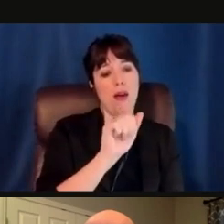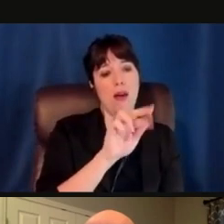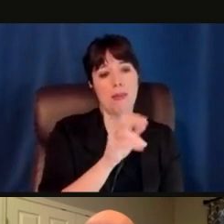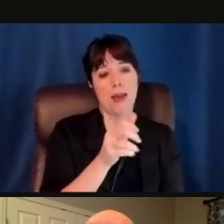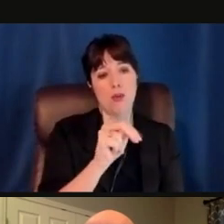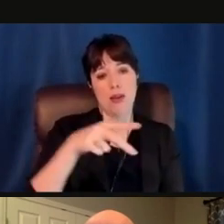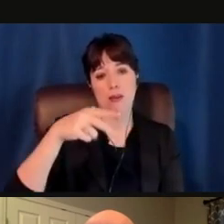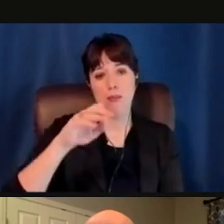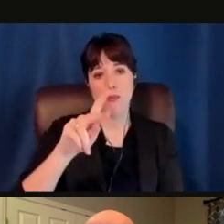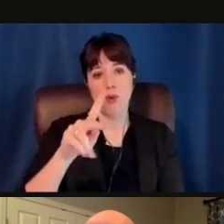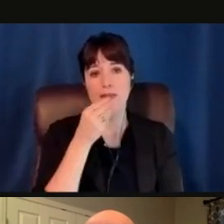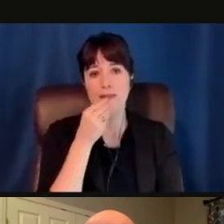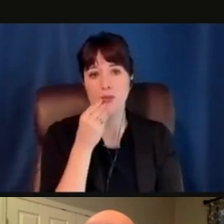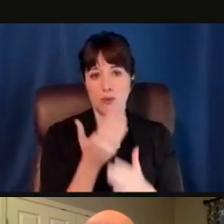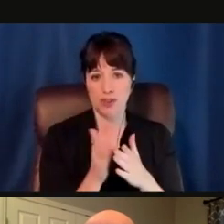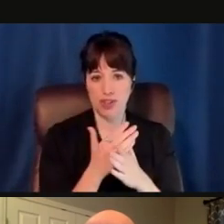So.